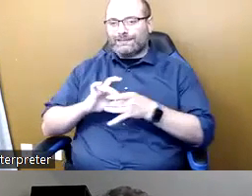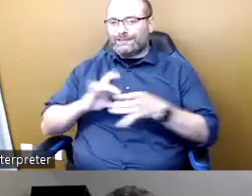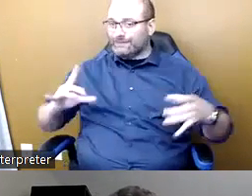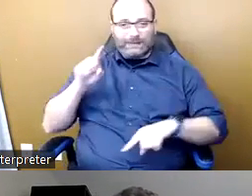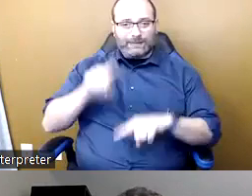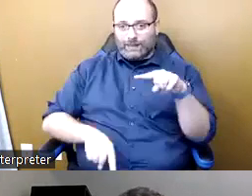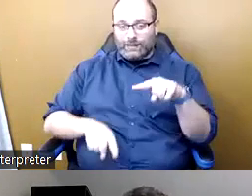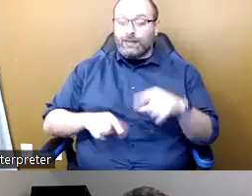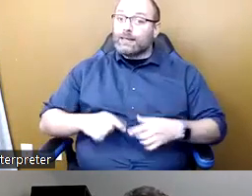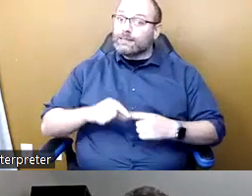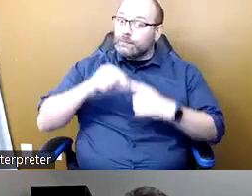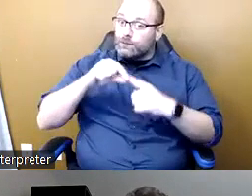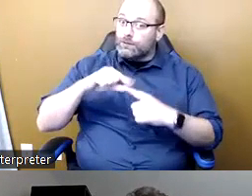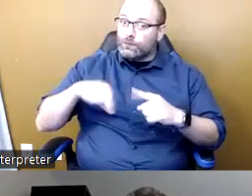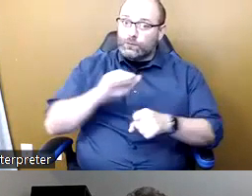own population.